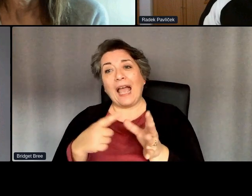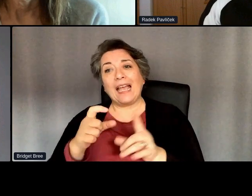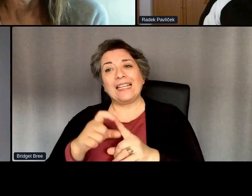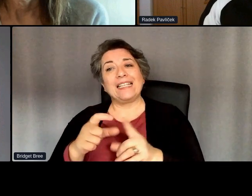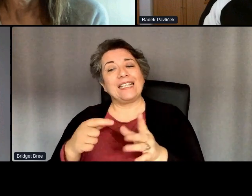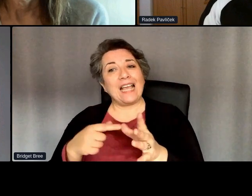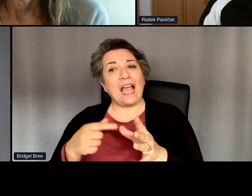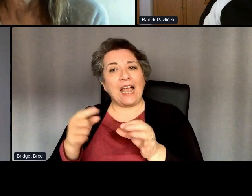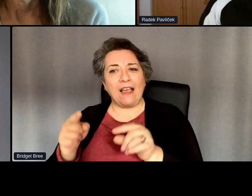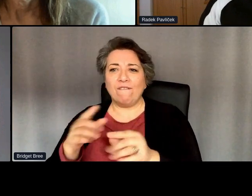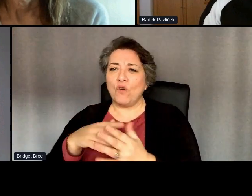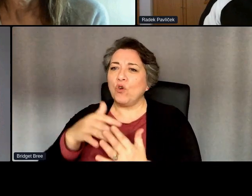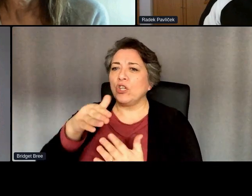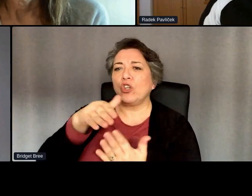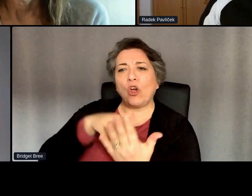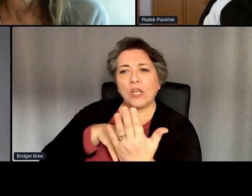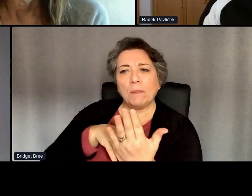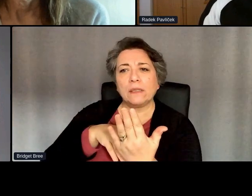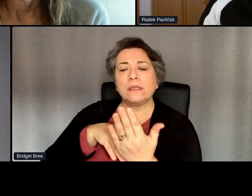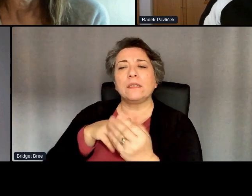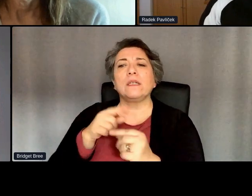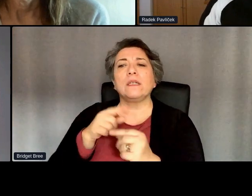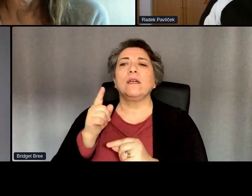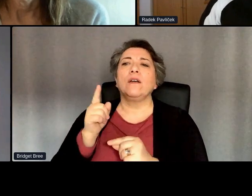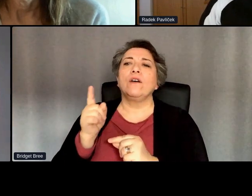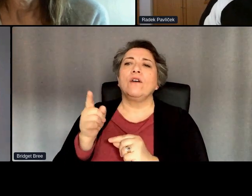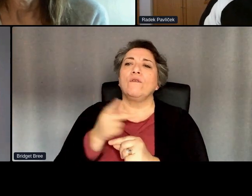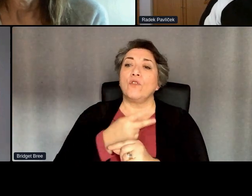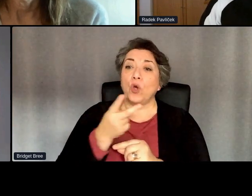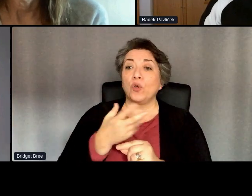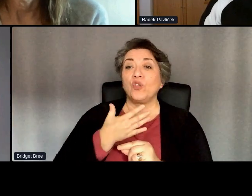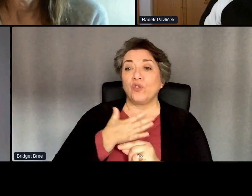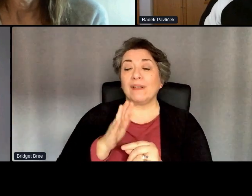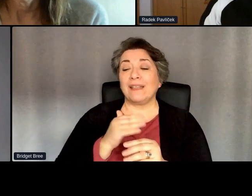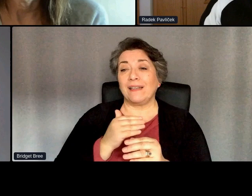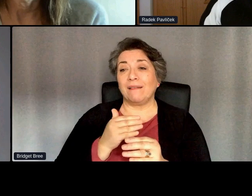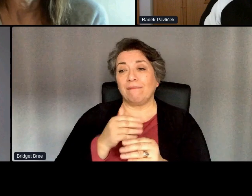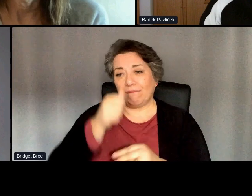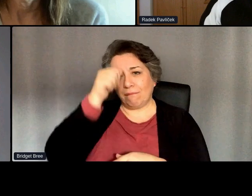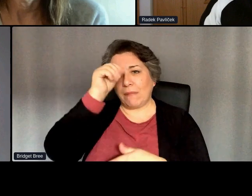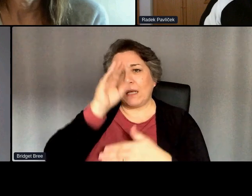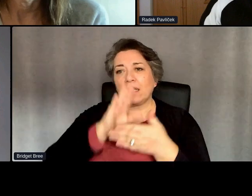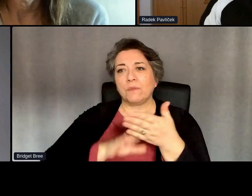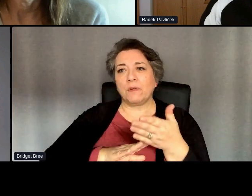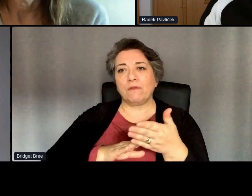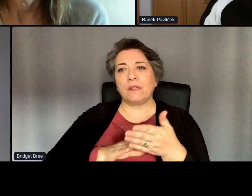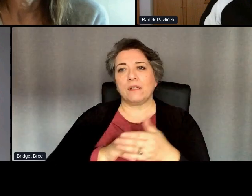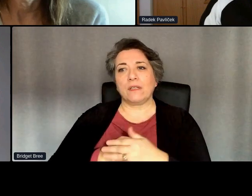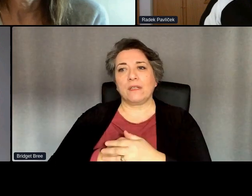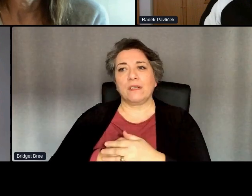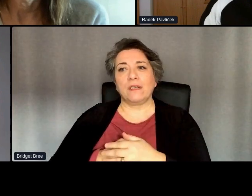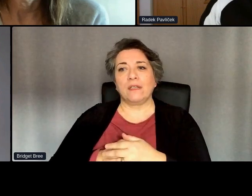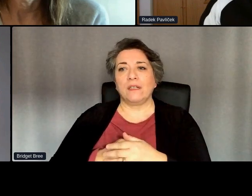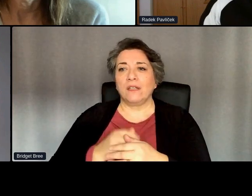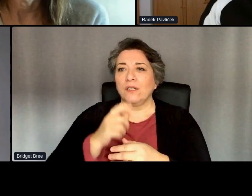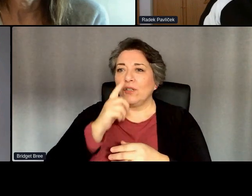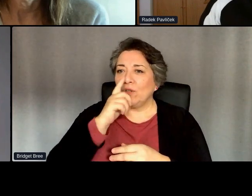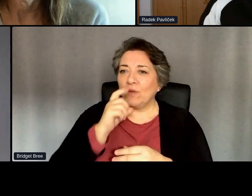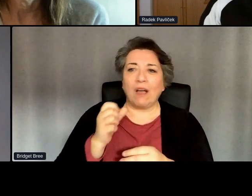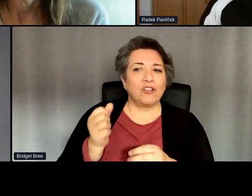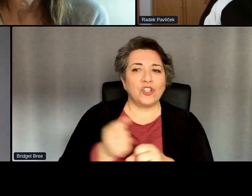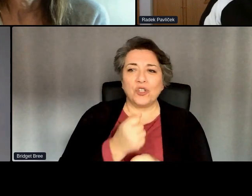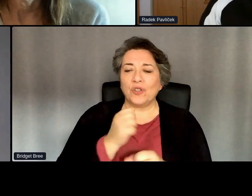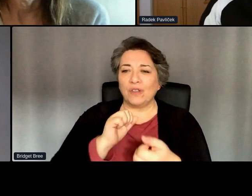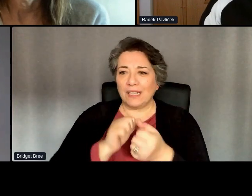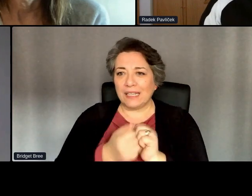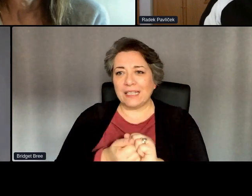for documents. For those you need experience, you're not allowed to do those exams just by learning and sitting them. You need to